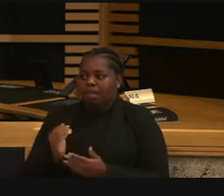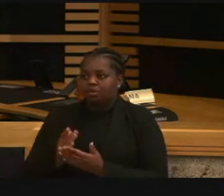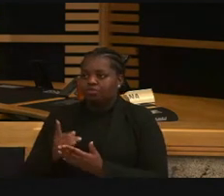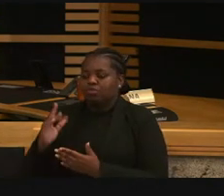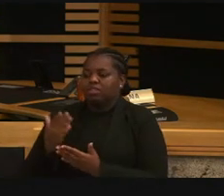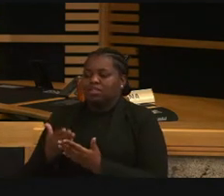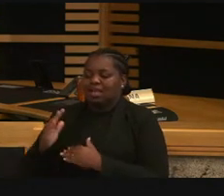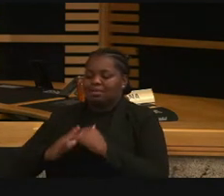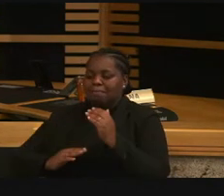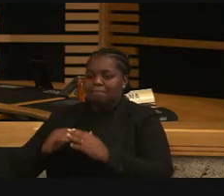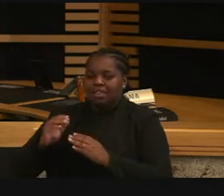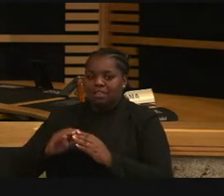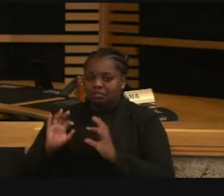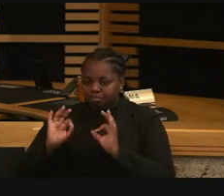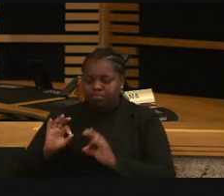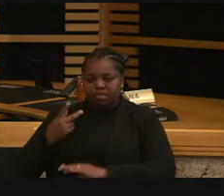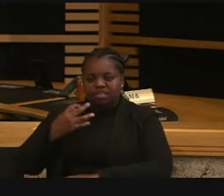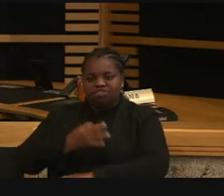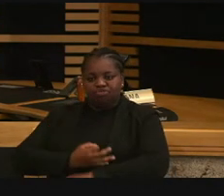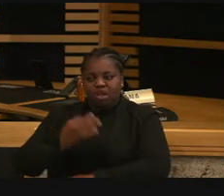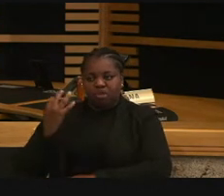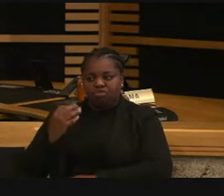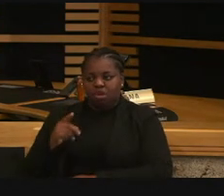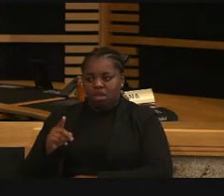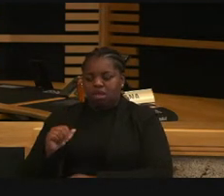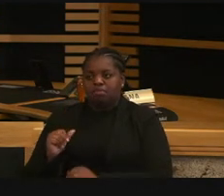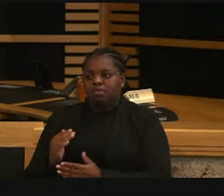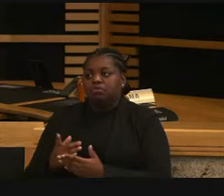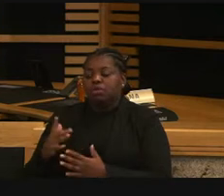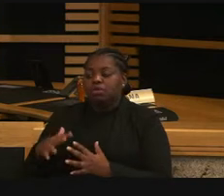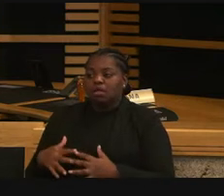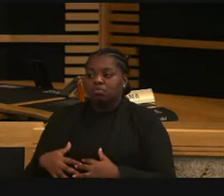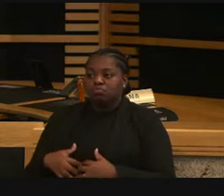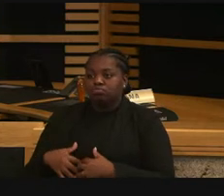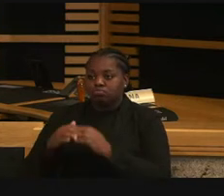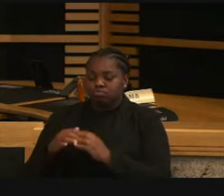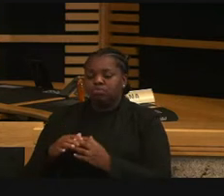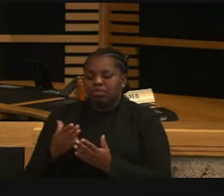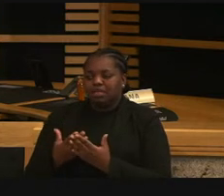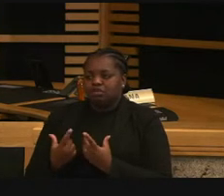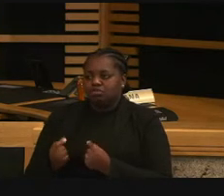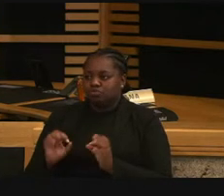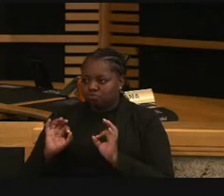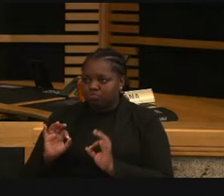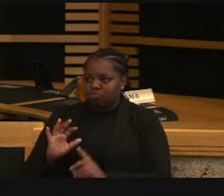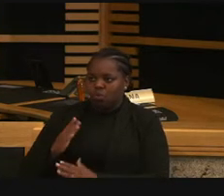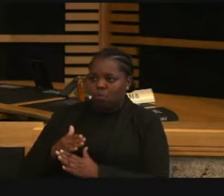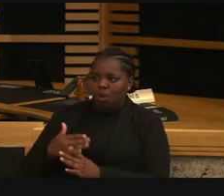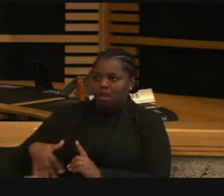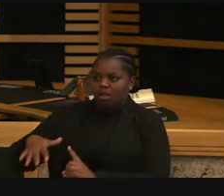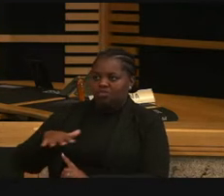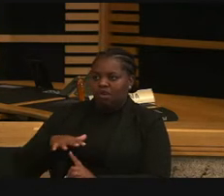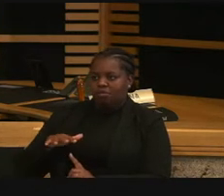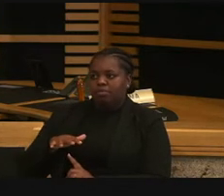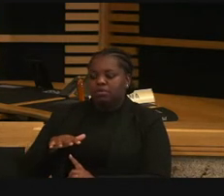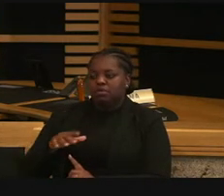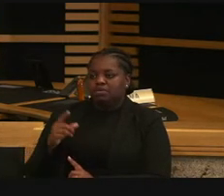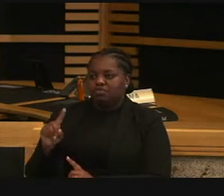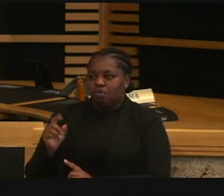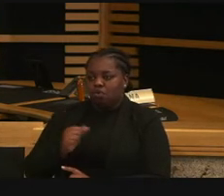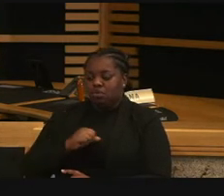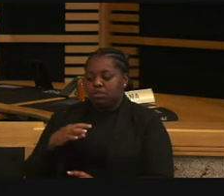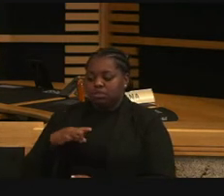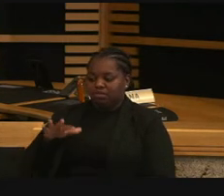permanent structure in order to create a conducive work environment for